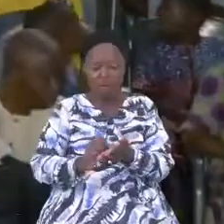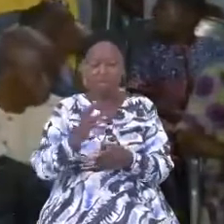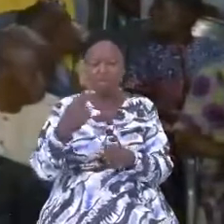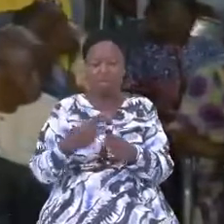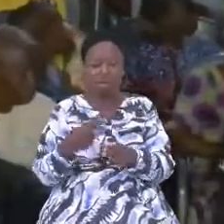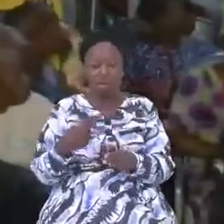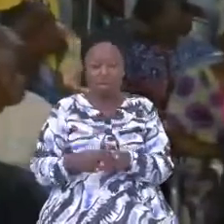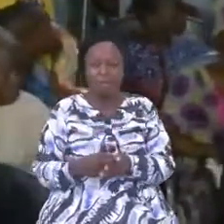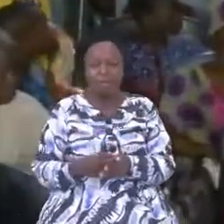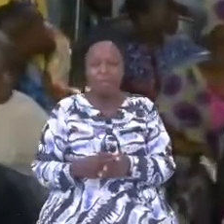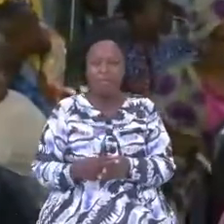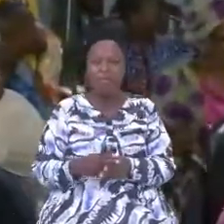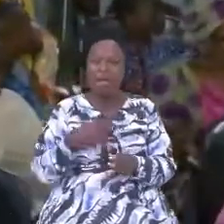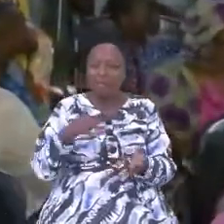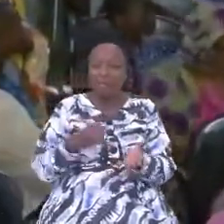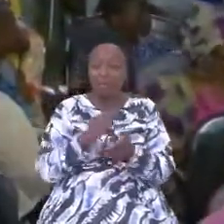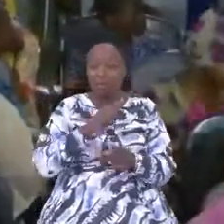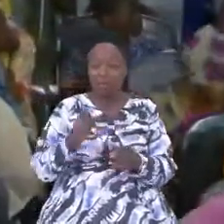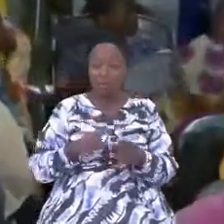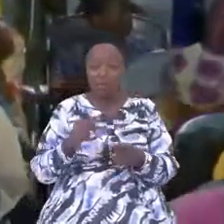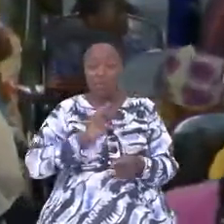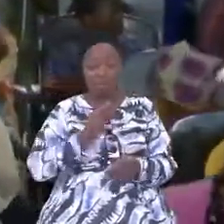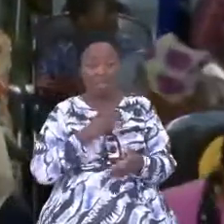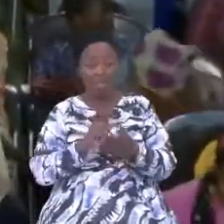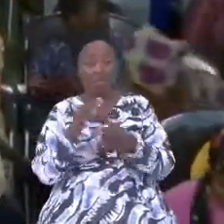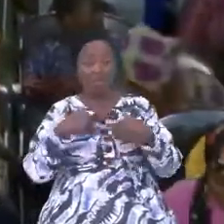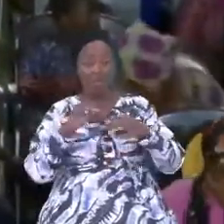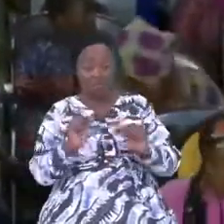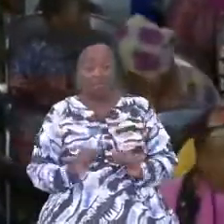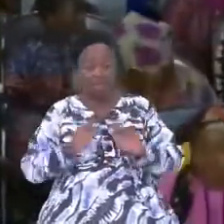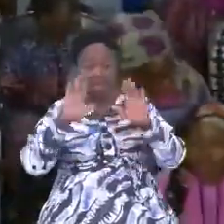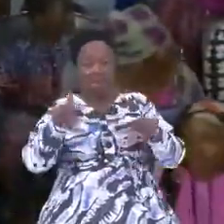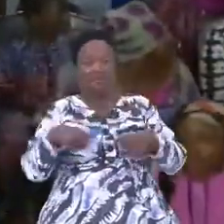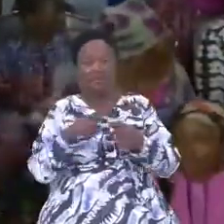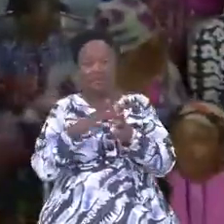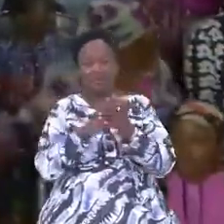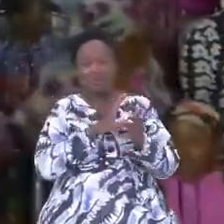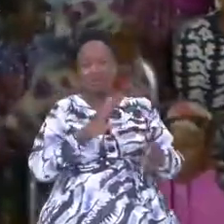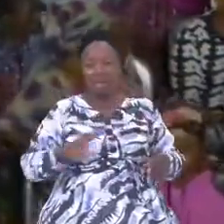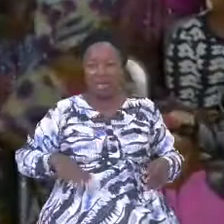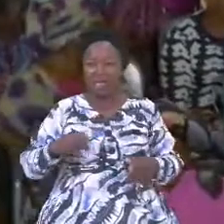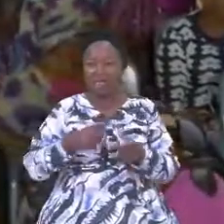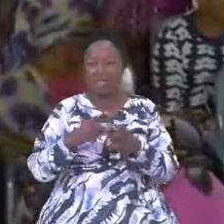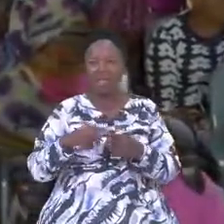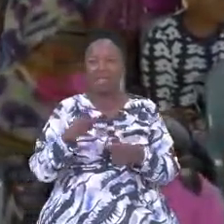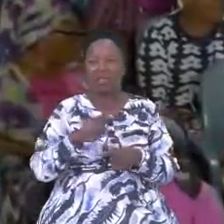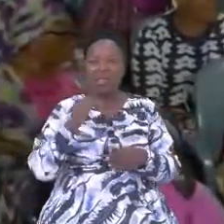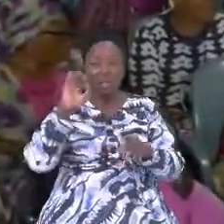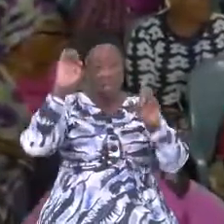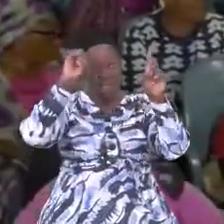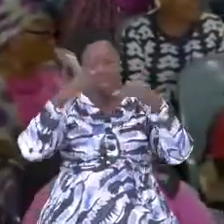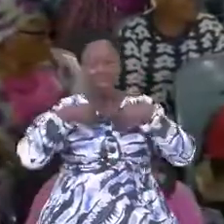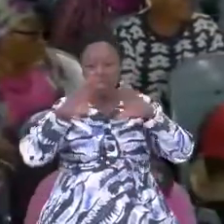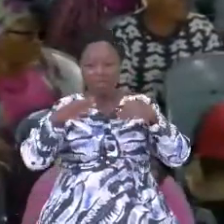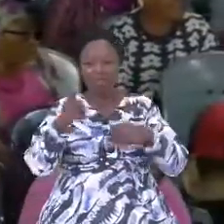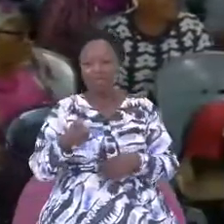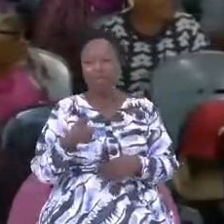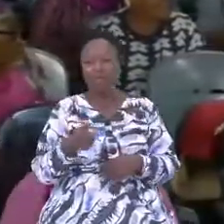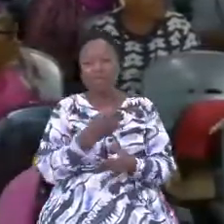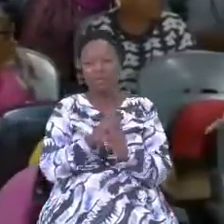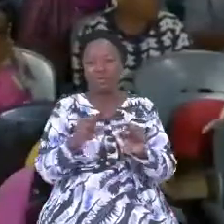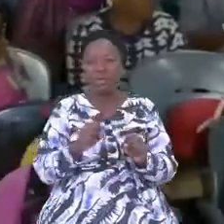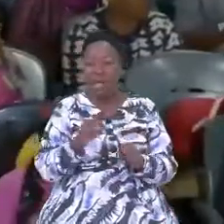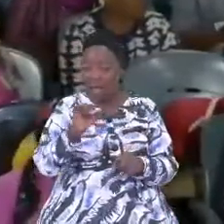you have given your life to Christ and He has given you a salvation. I'm still going to pray for